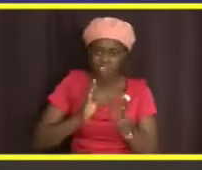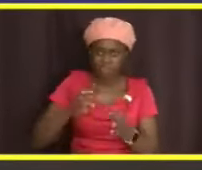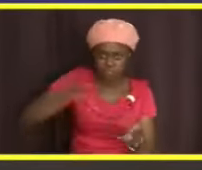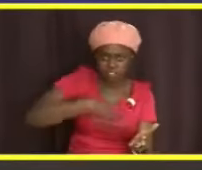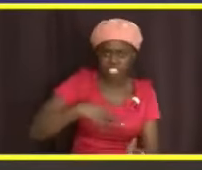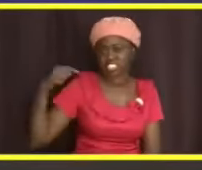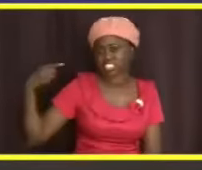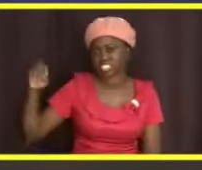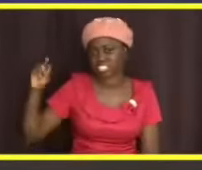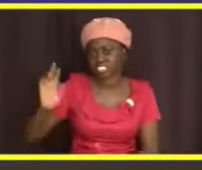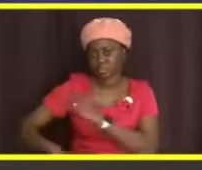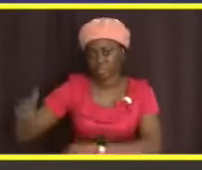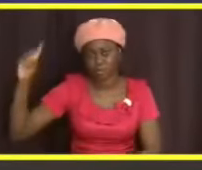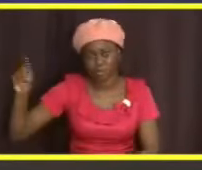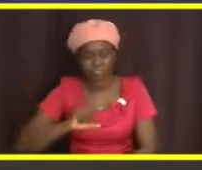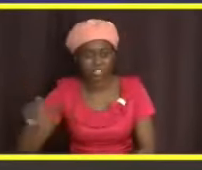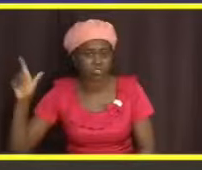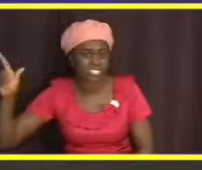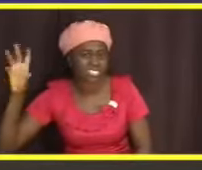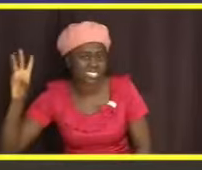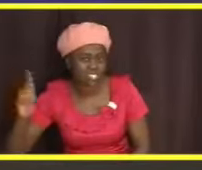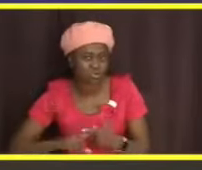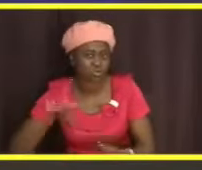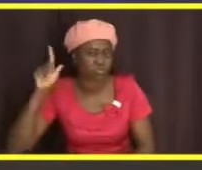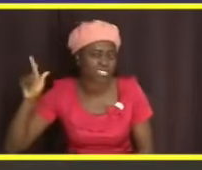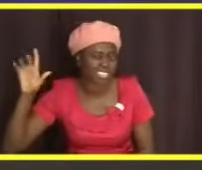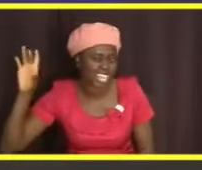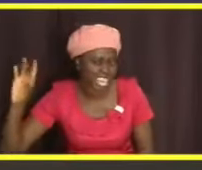verse 26 to 28.